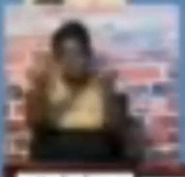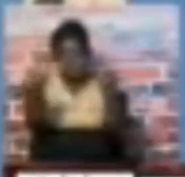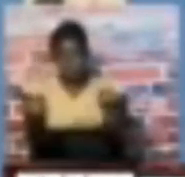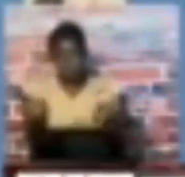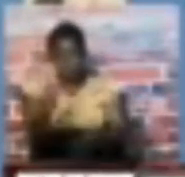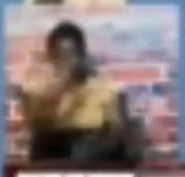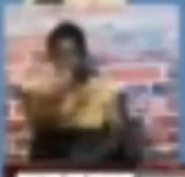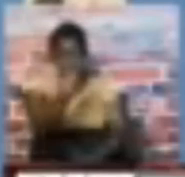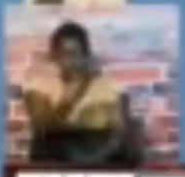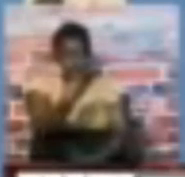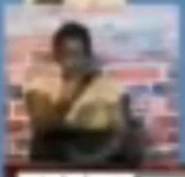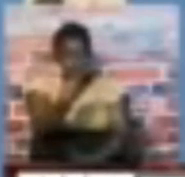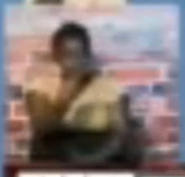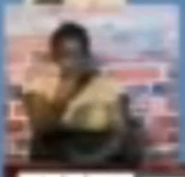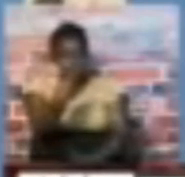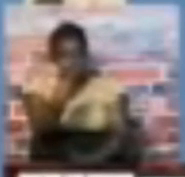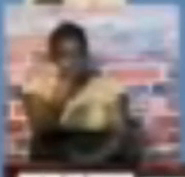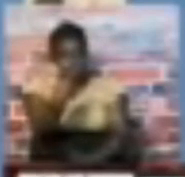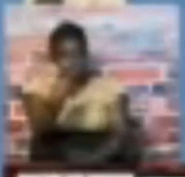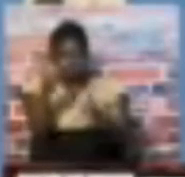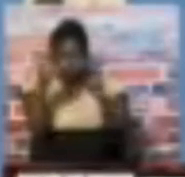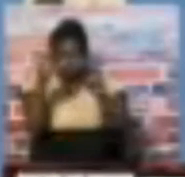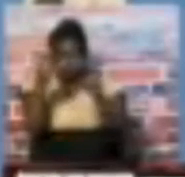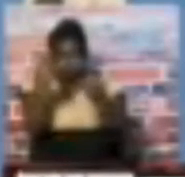26th, to explain